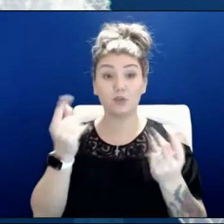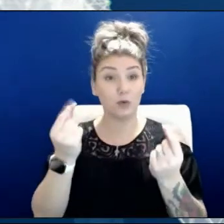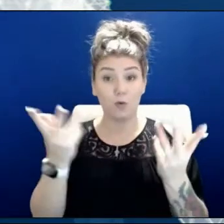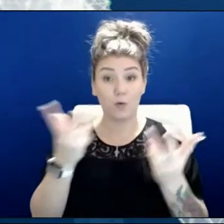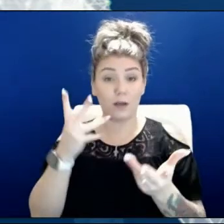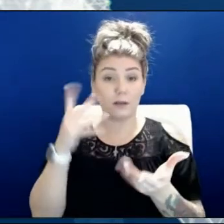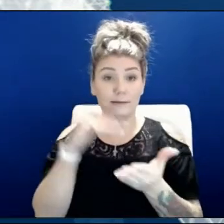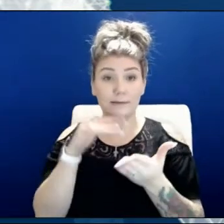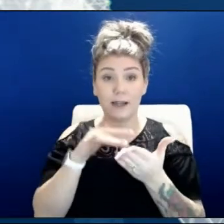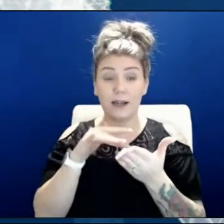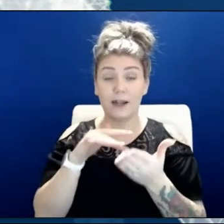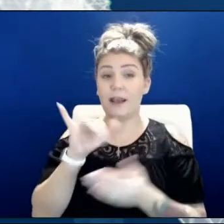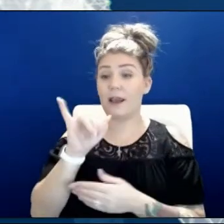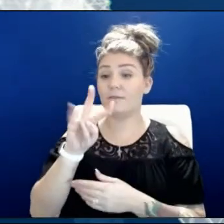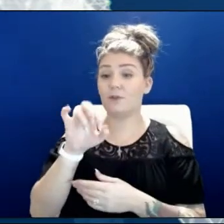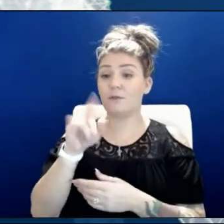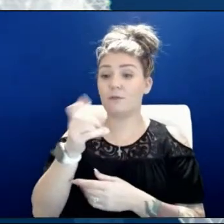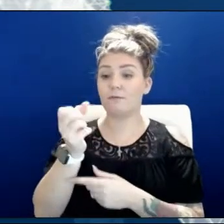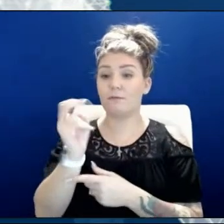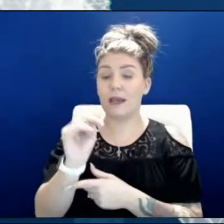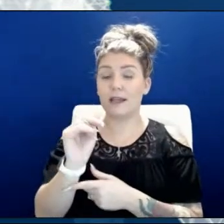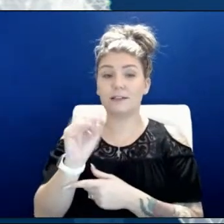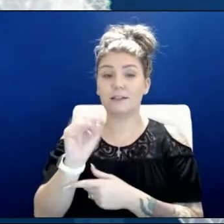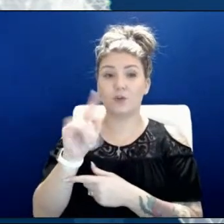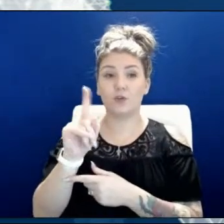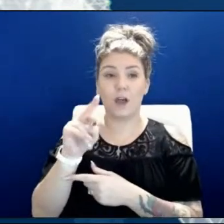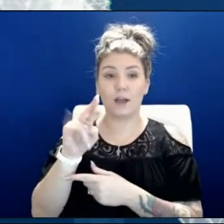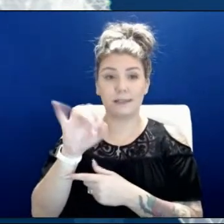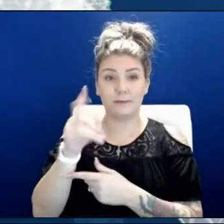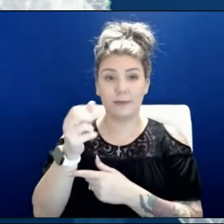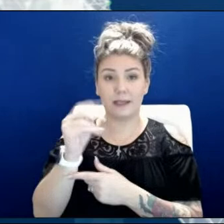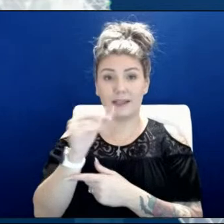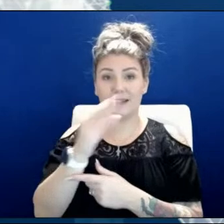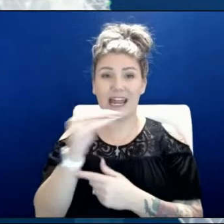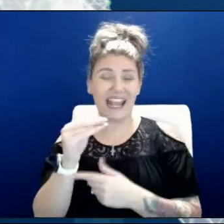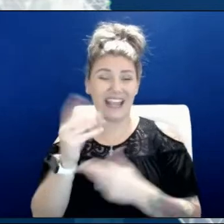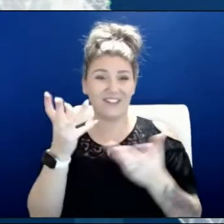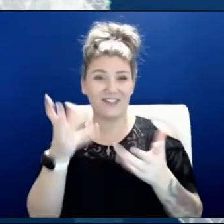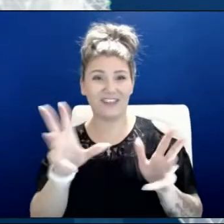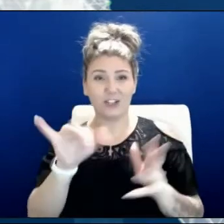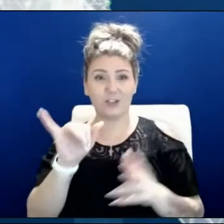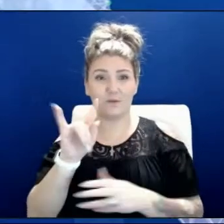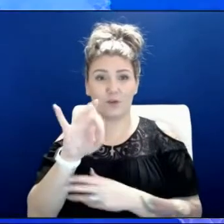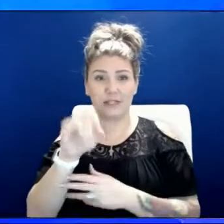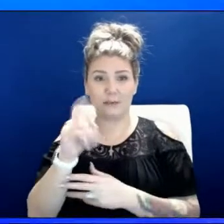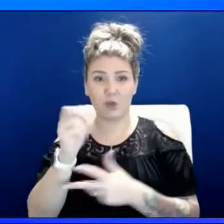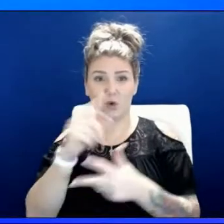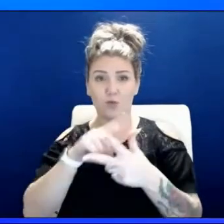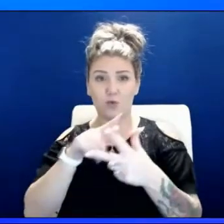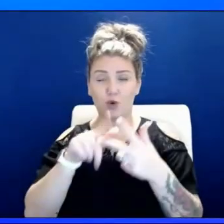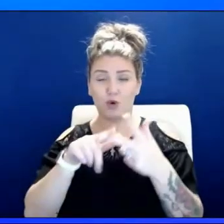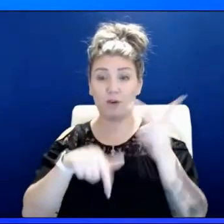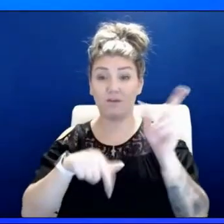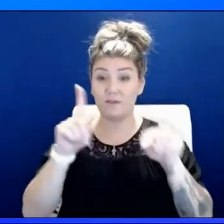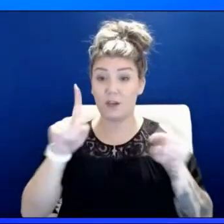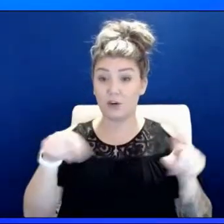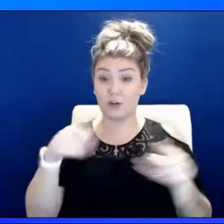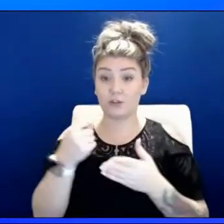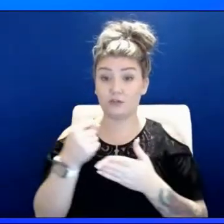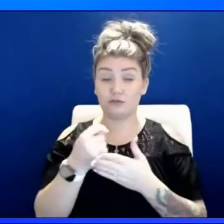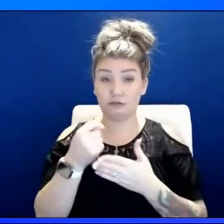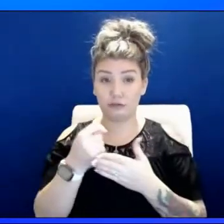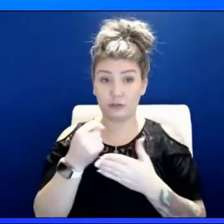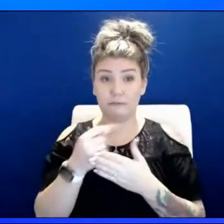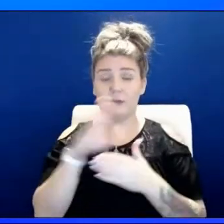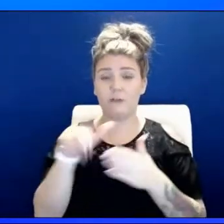fluvoxamine, and we just completed the arm looking at fluticasone. So We're studying various treatments, and each one of these have a matching placebo